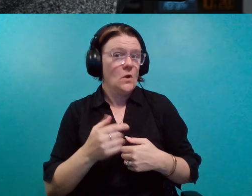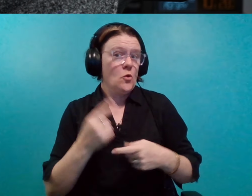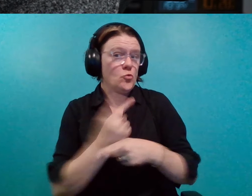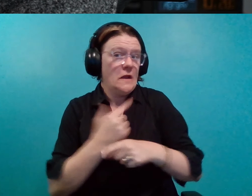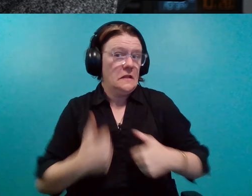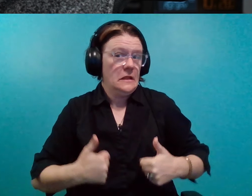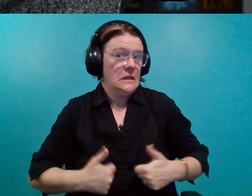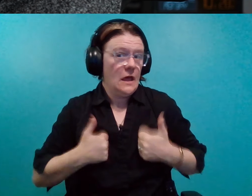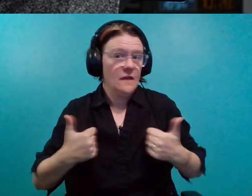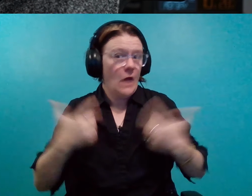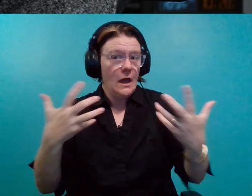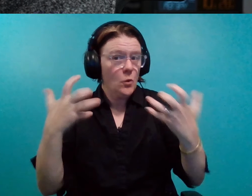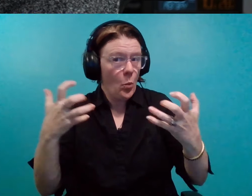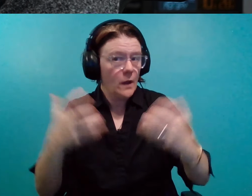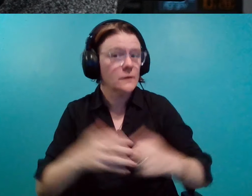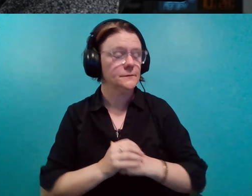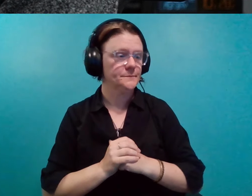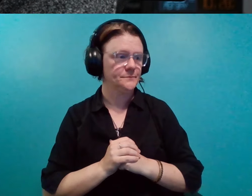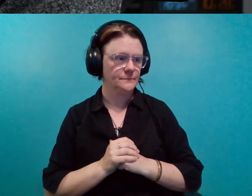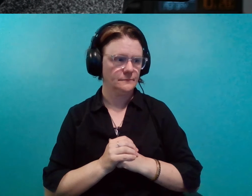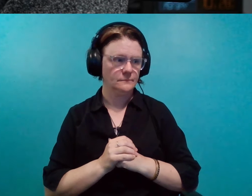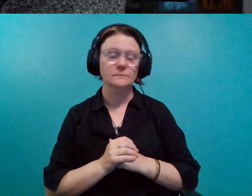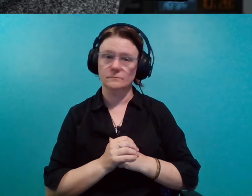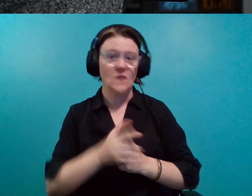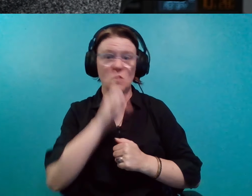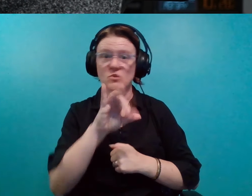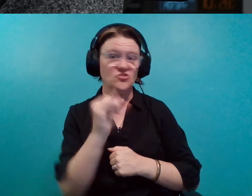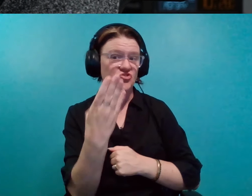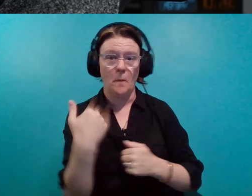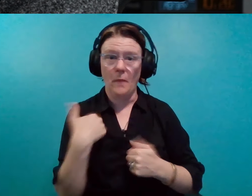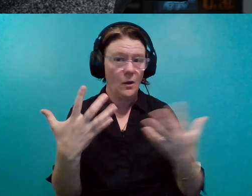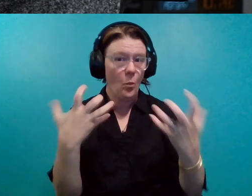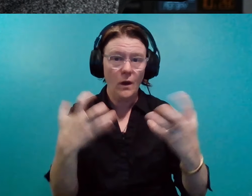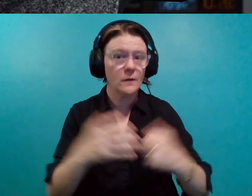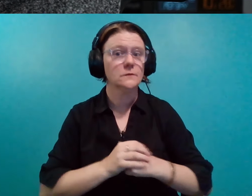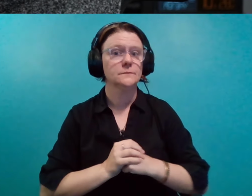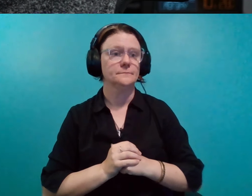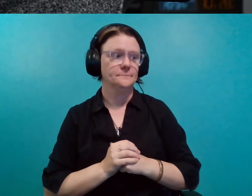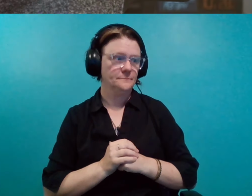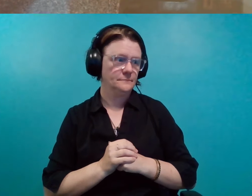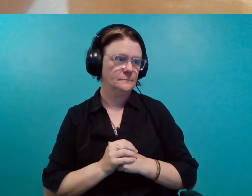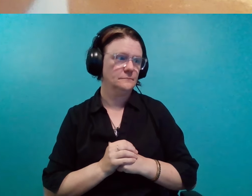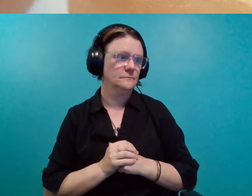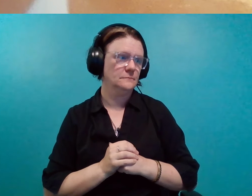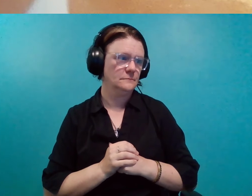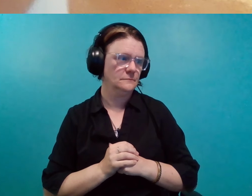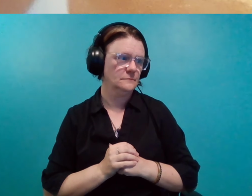life with a real job. And